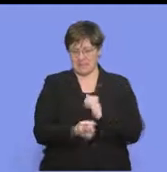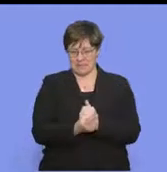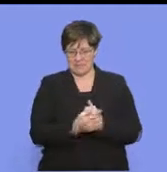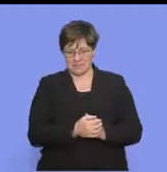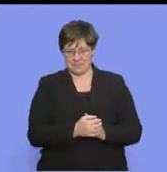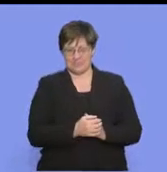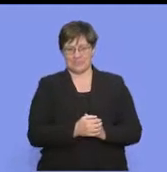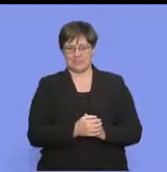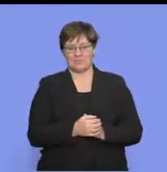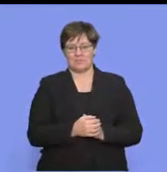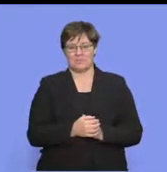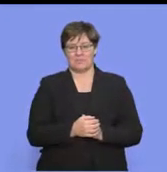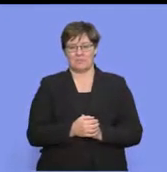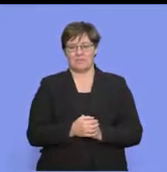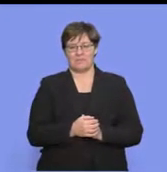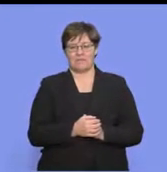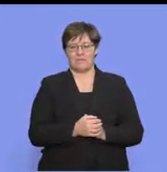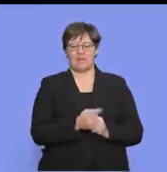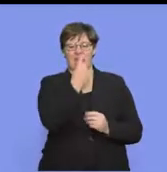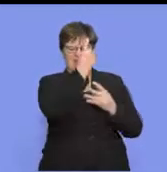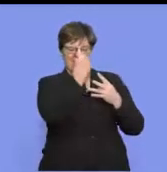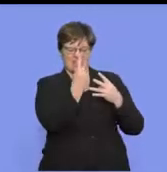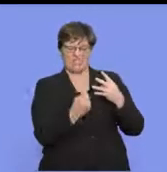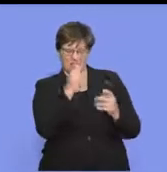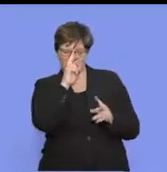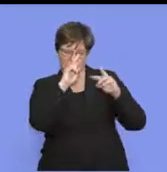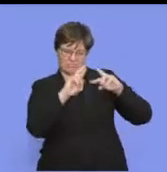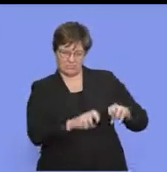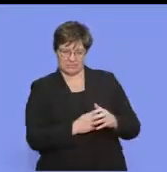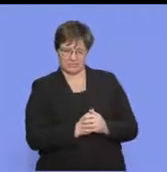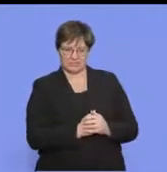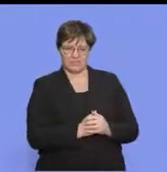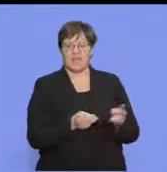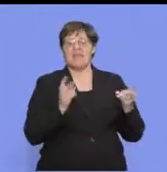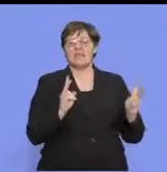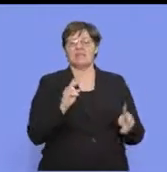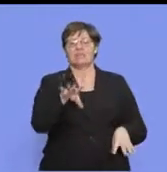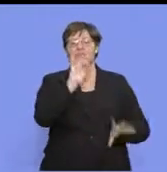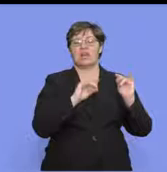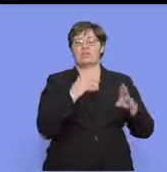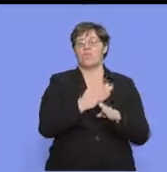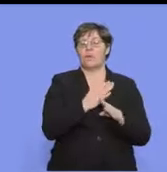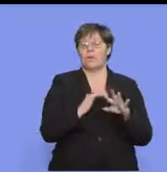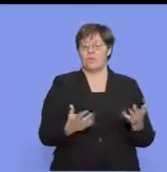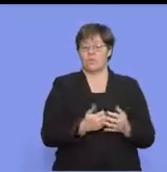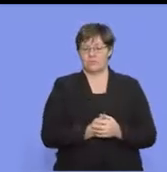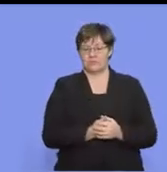Okay, so let's look at each point now in detail. All right, so how does natural selection